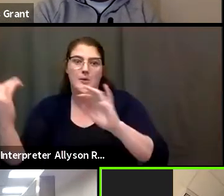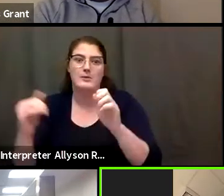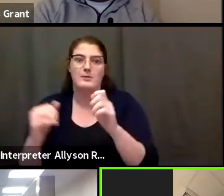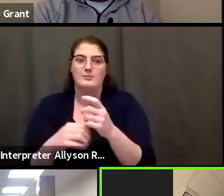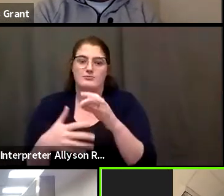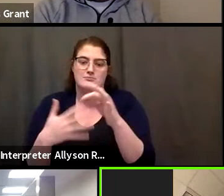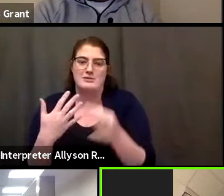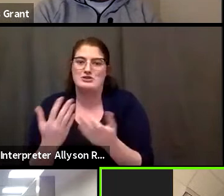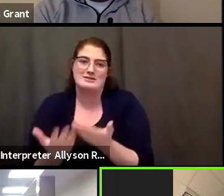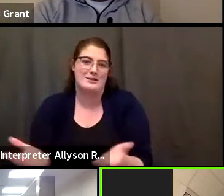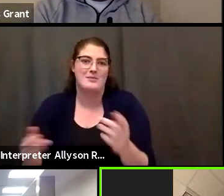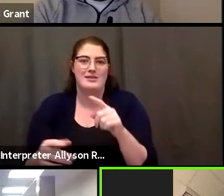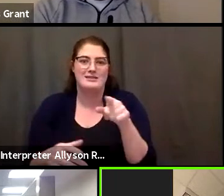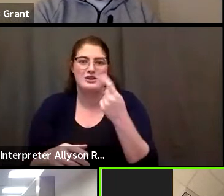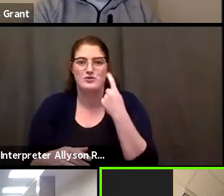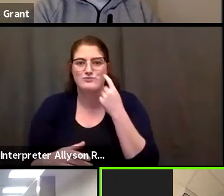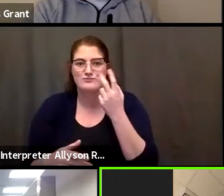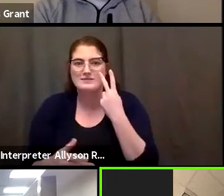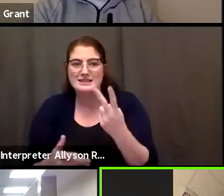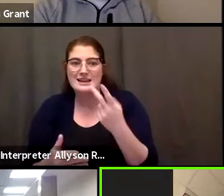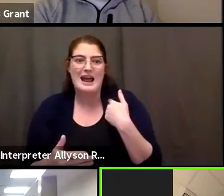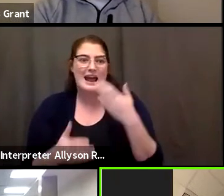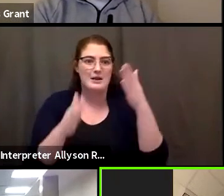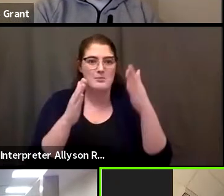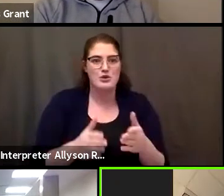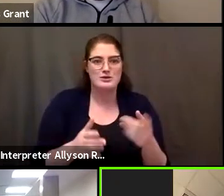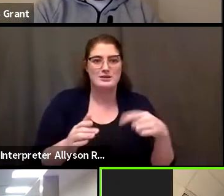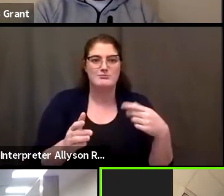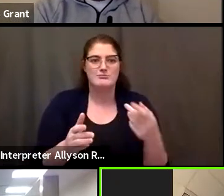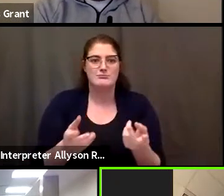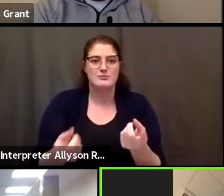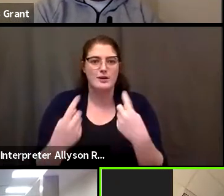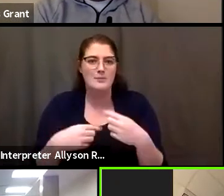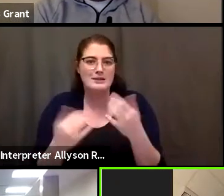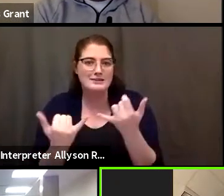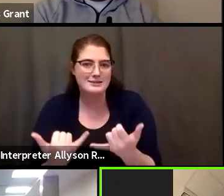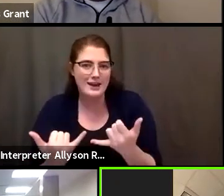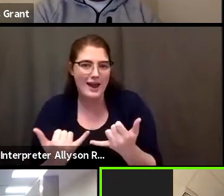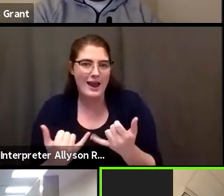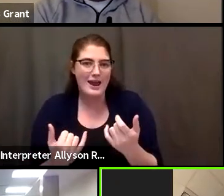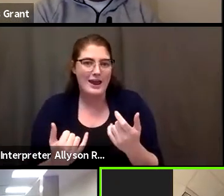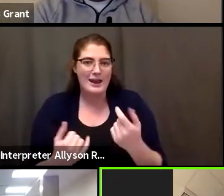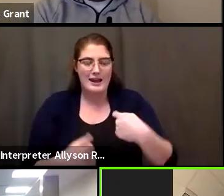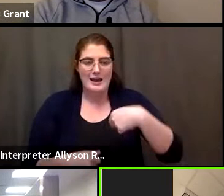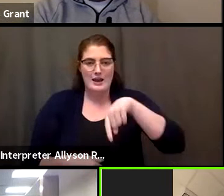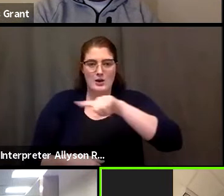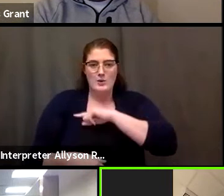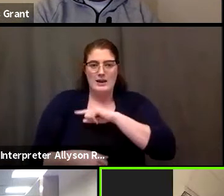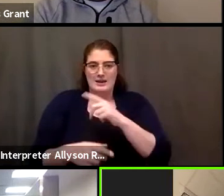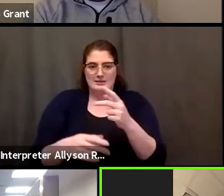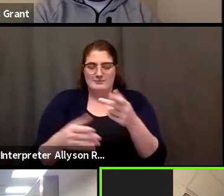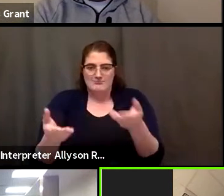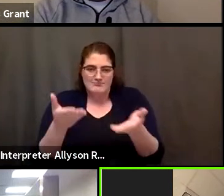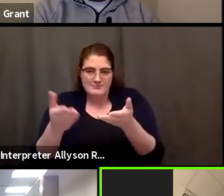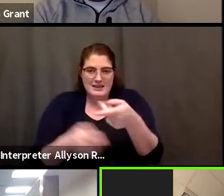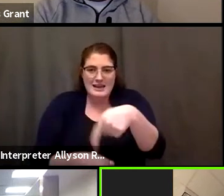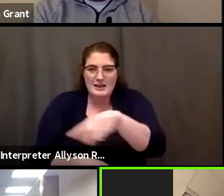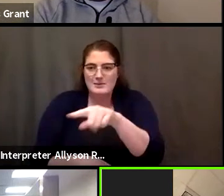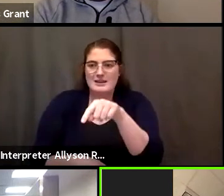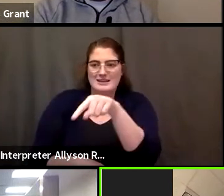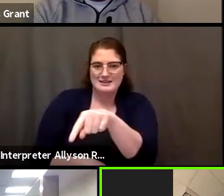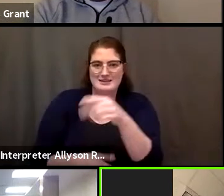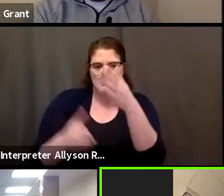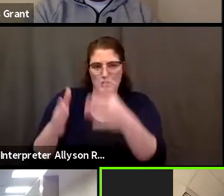some of the things that you have. I had a gentleman that come in today, and we had to deal with him, and he had the same